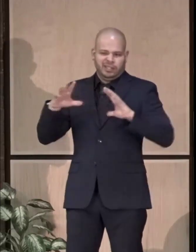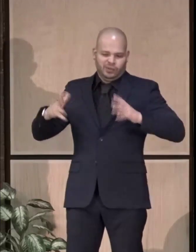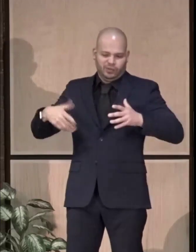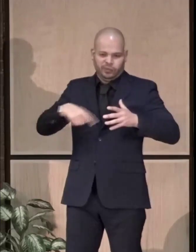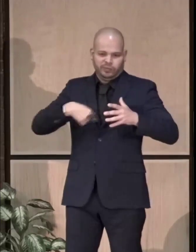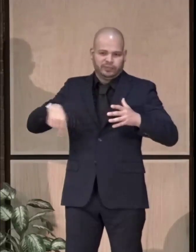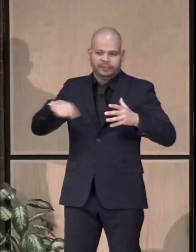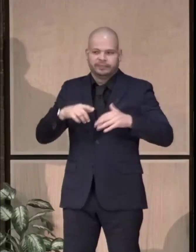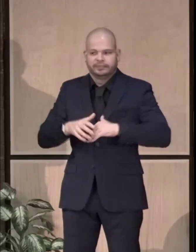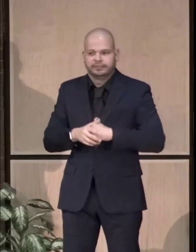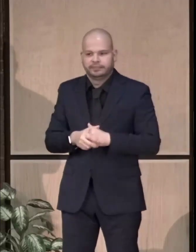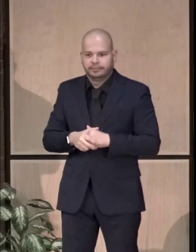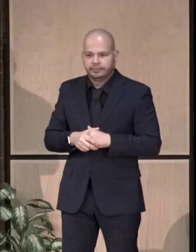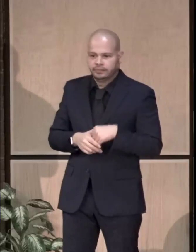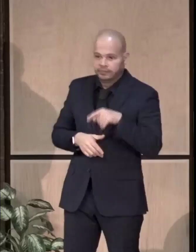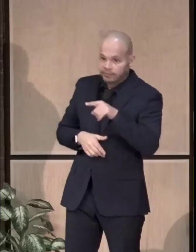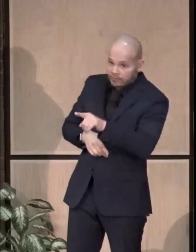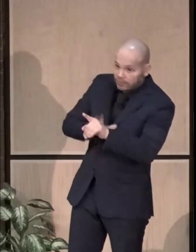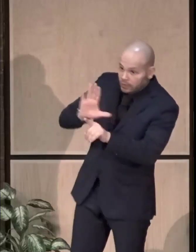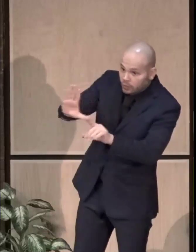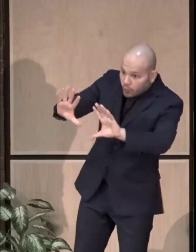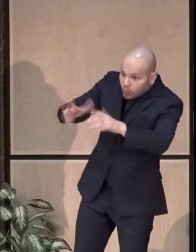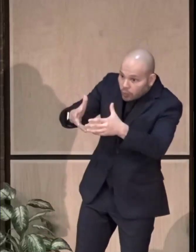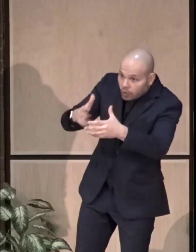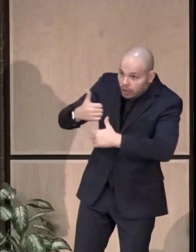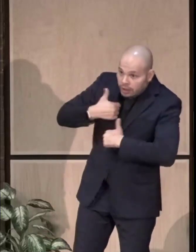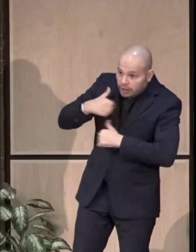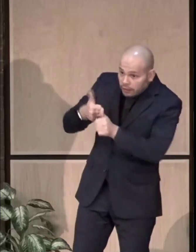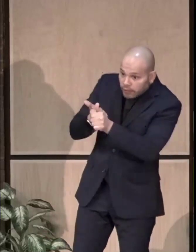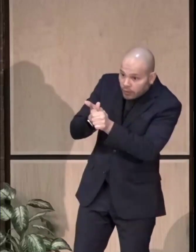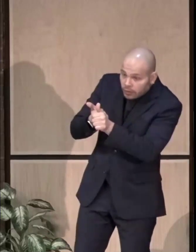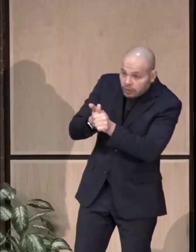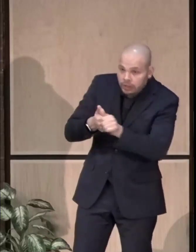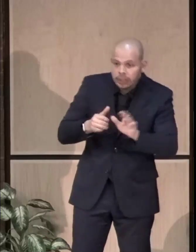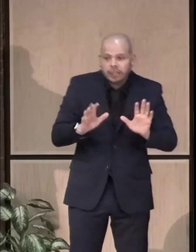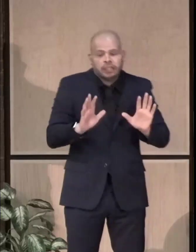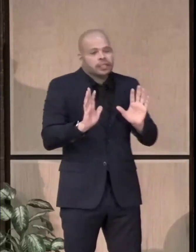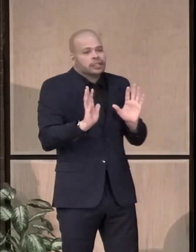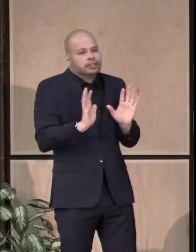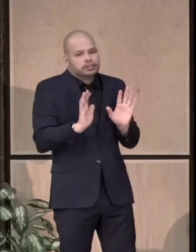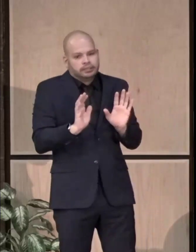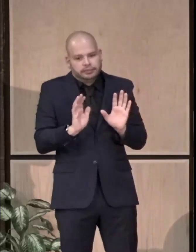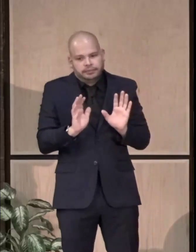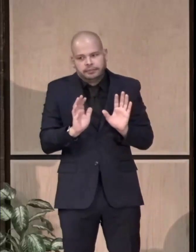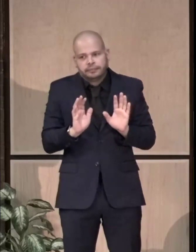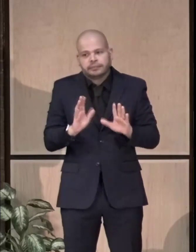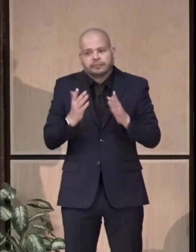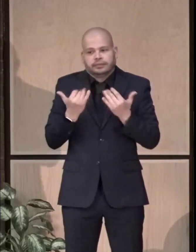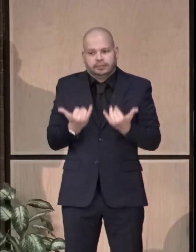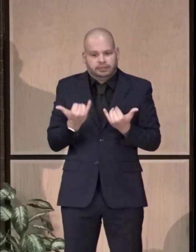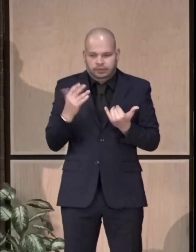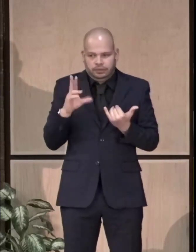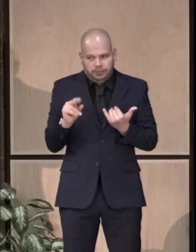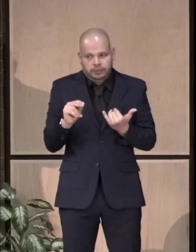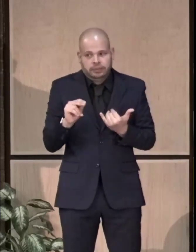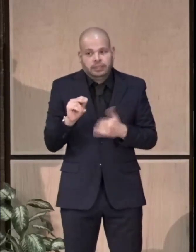In your company? But currently not the battalion or the company commander at this time, but yes, at that time